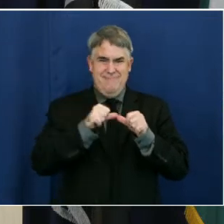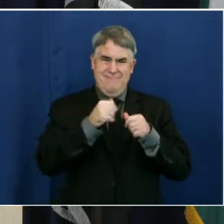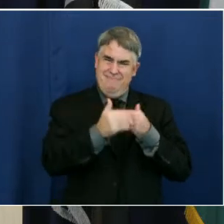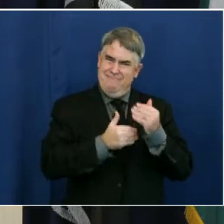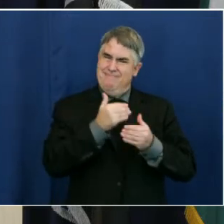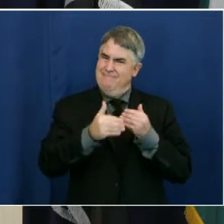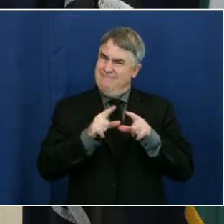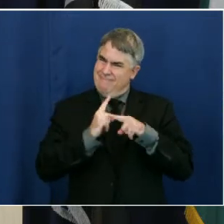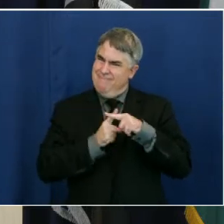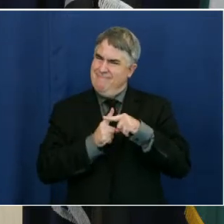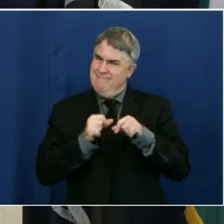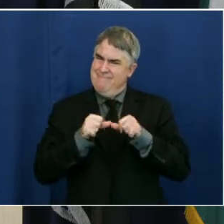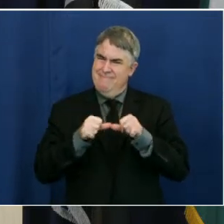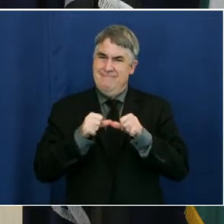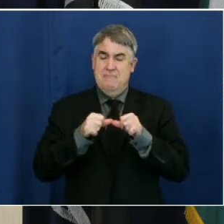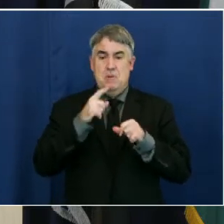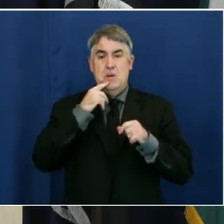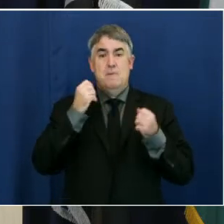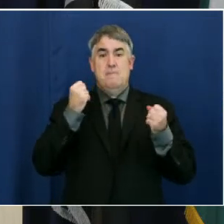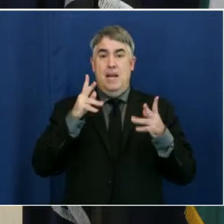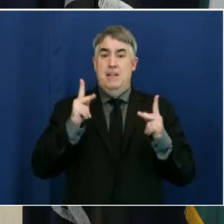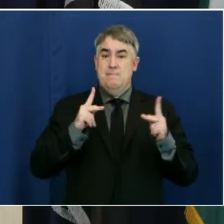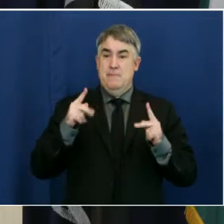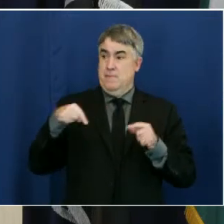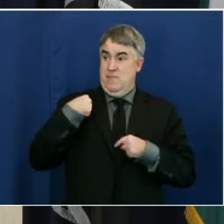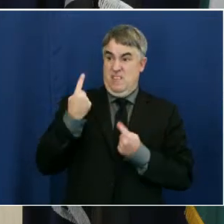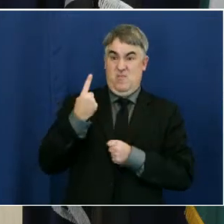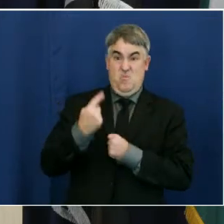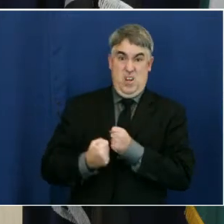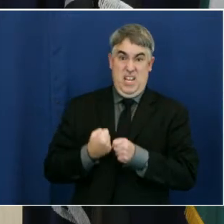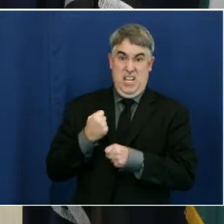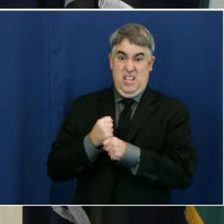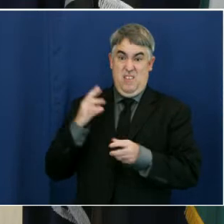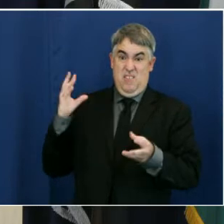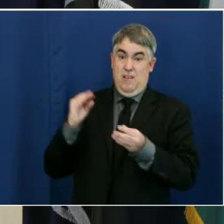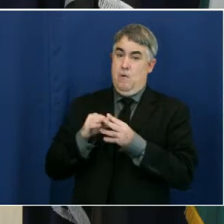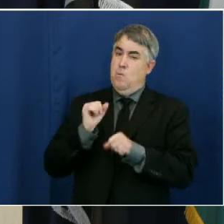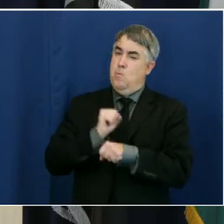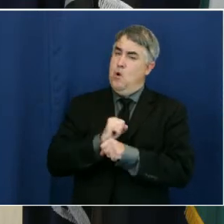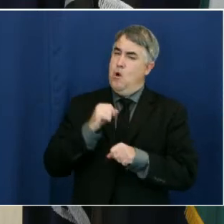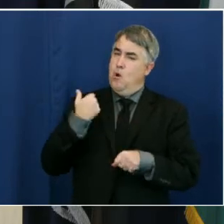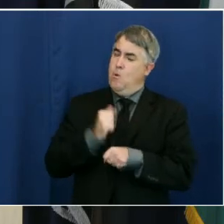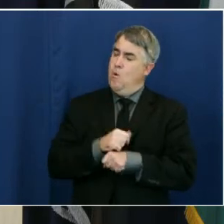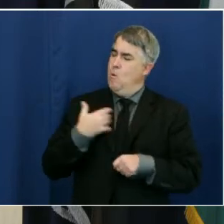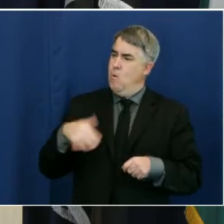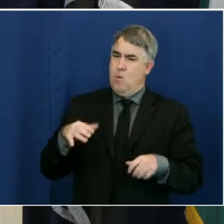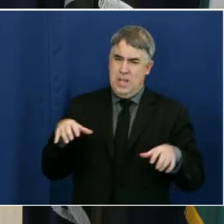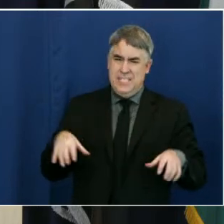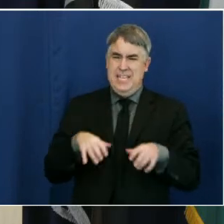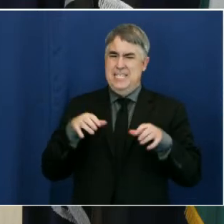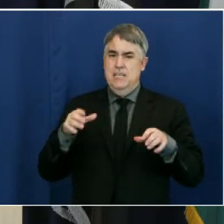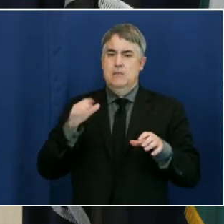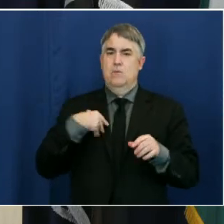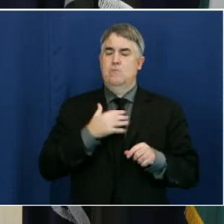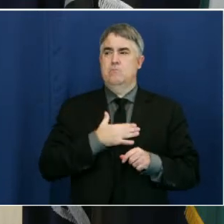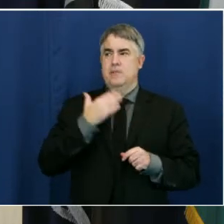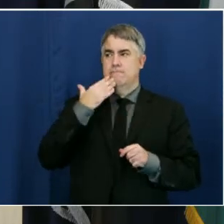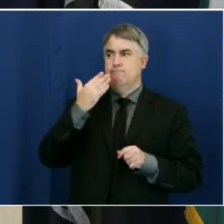been working around the clock for a year straight, and we're grateful and appreciative to all of them. Next